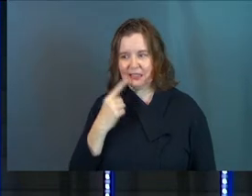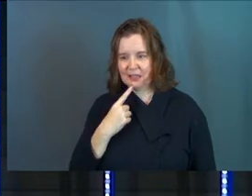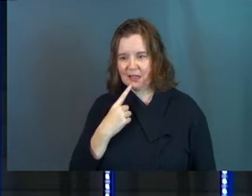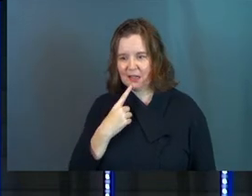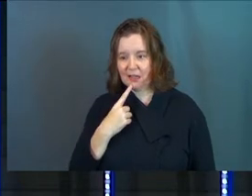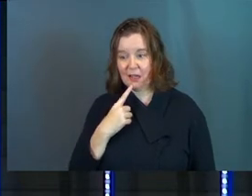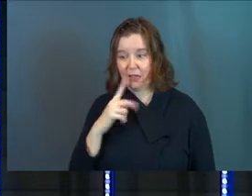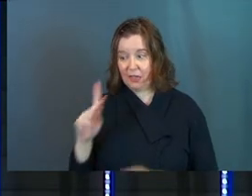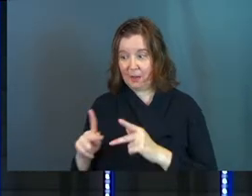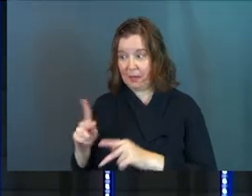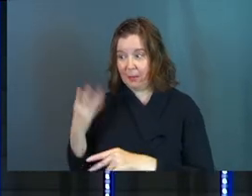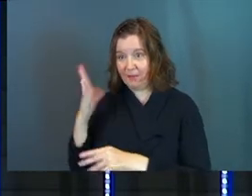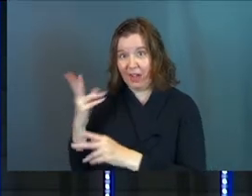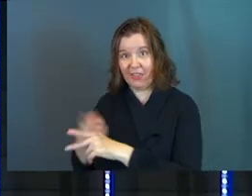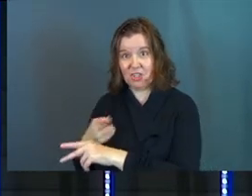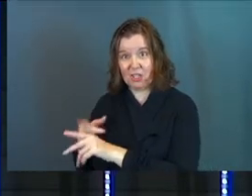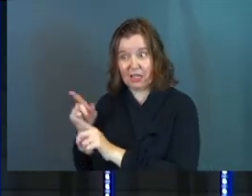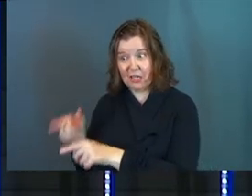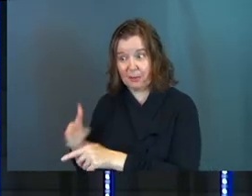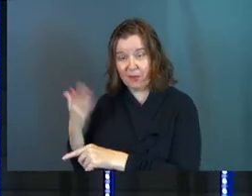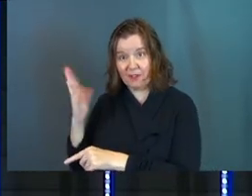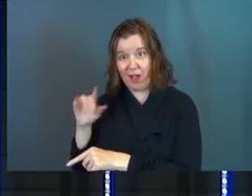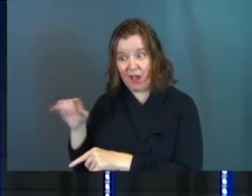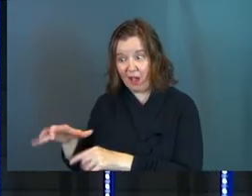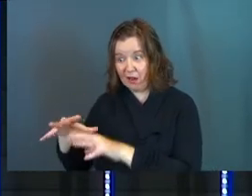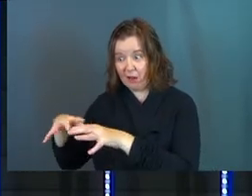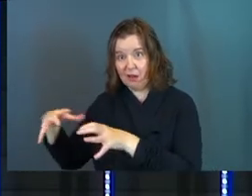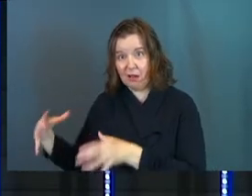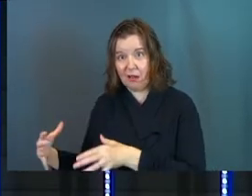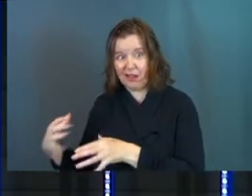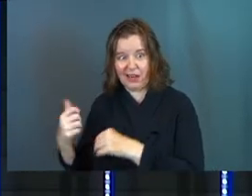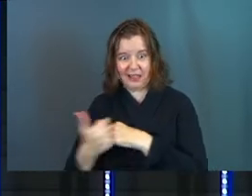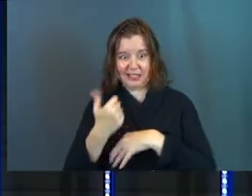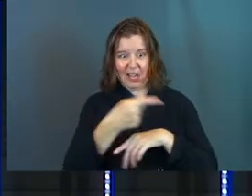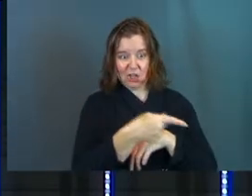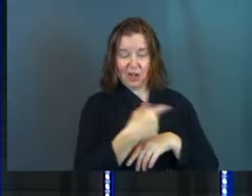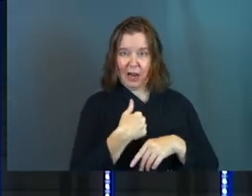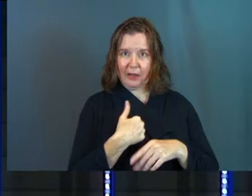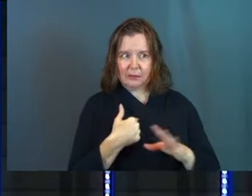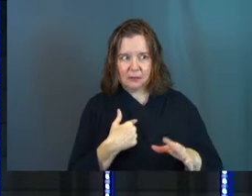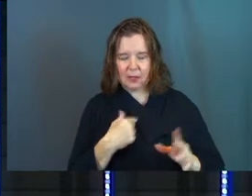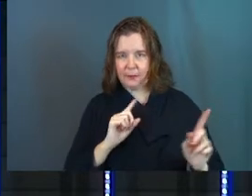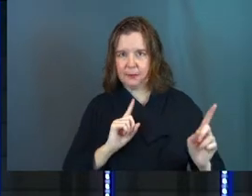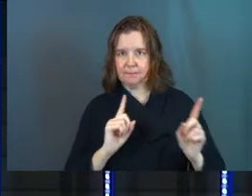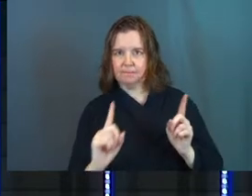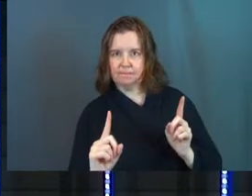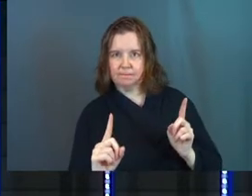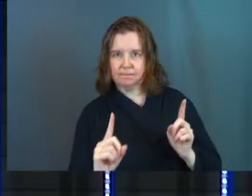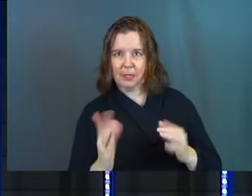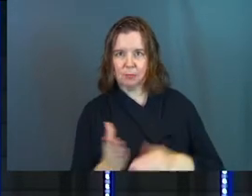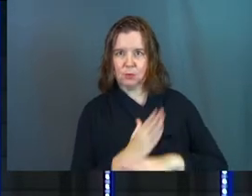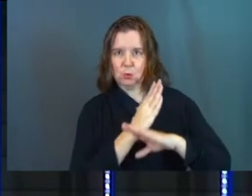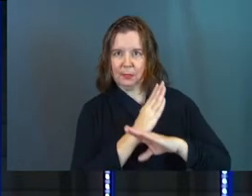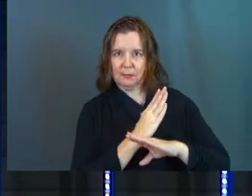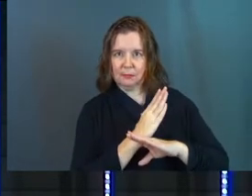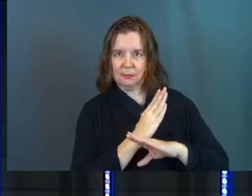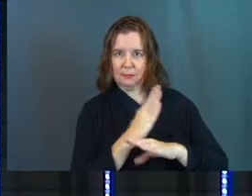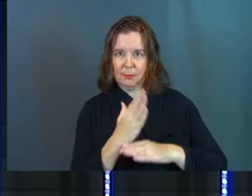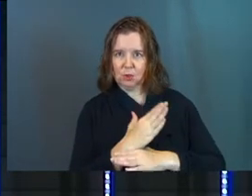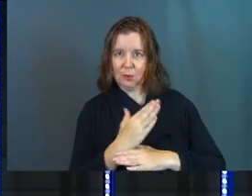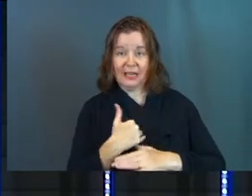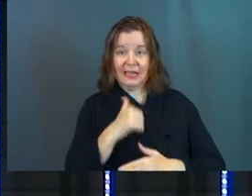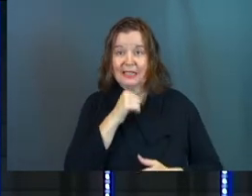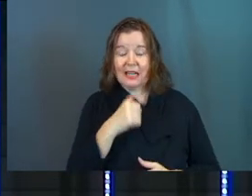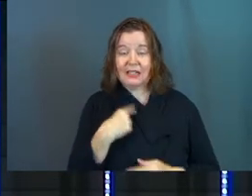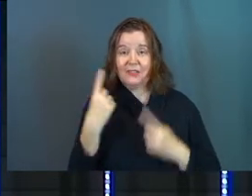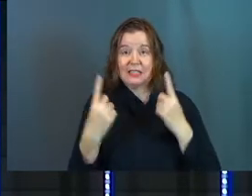says, there's the people of God, the sheep of God, and here's a danger, and I better stick myself in between them. And he just